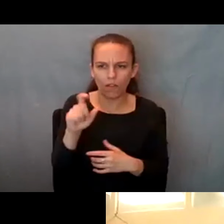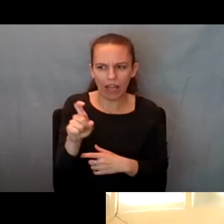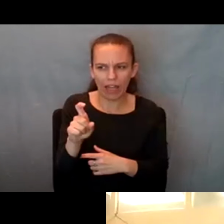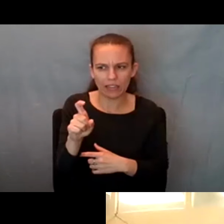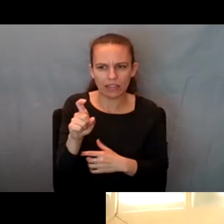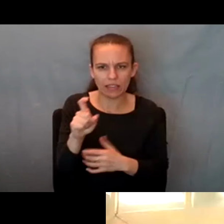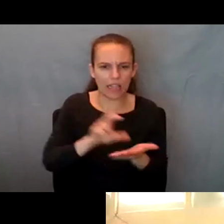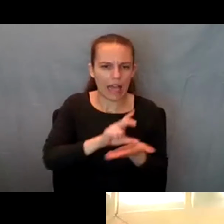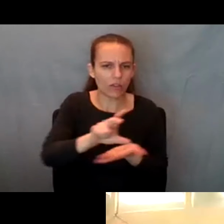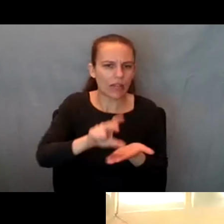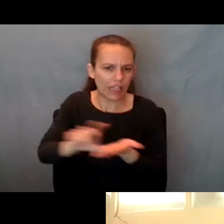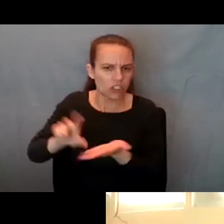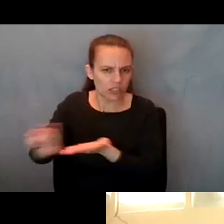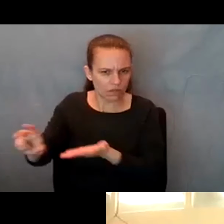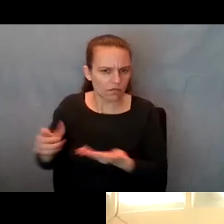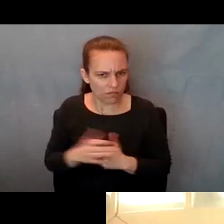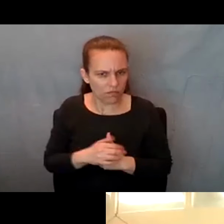allocation?